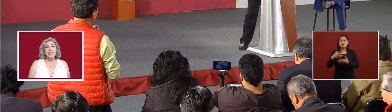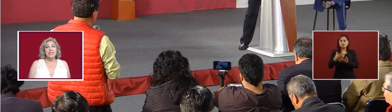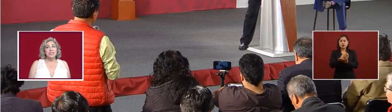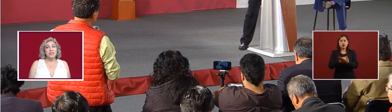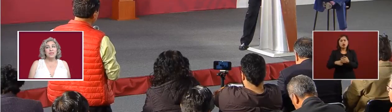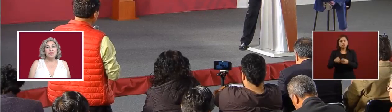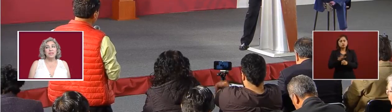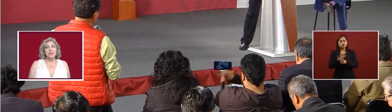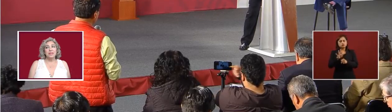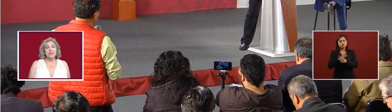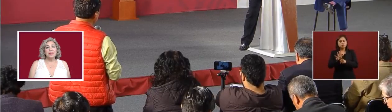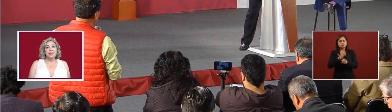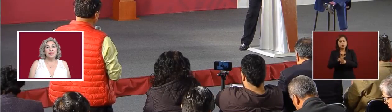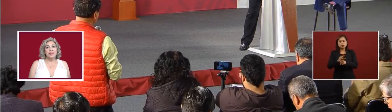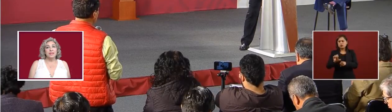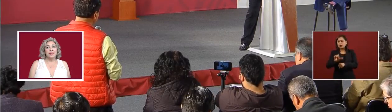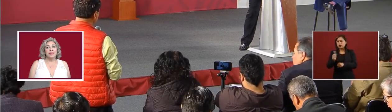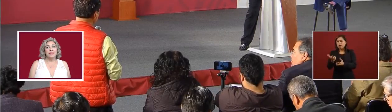so there's